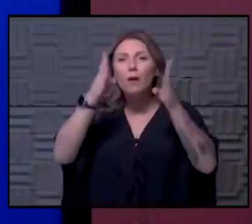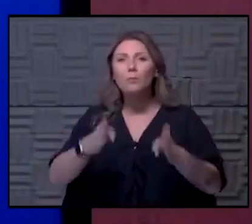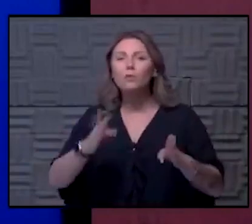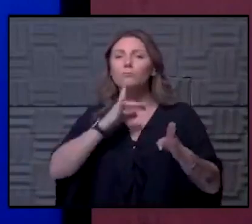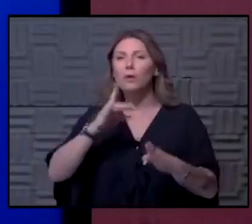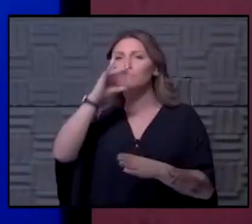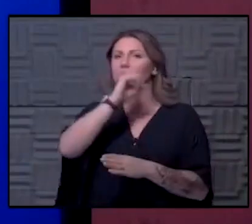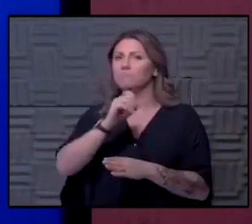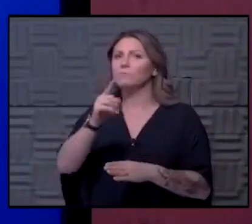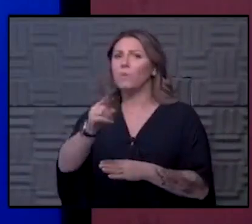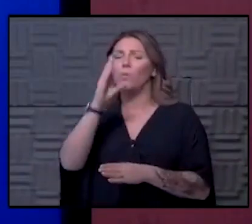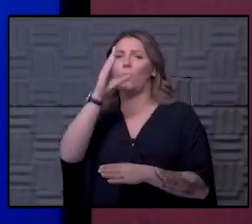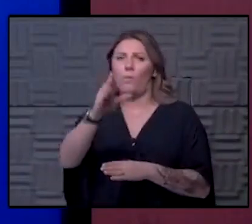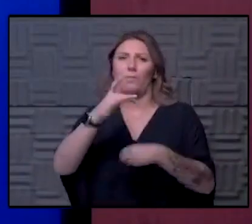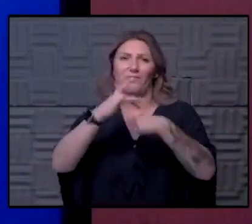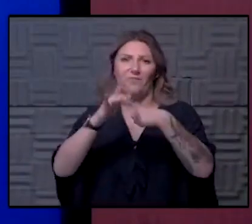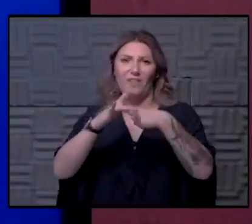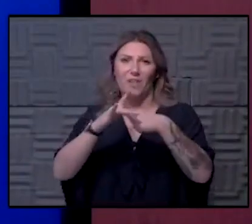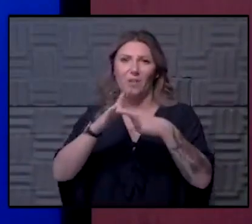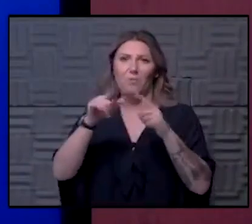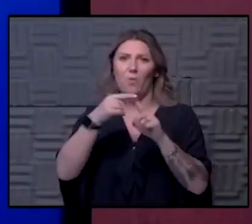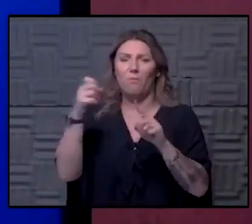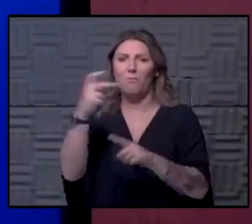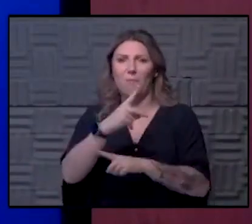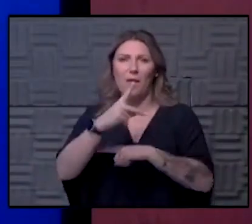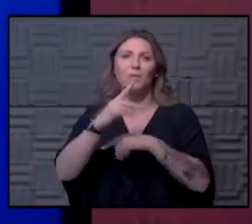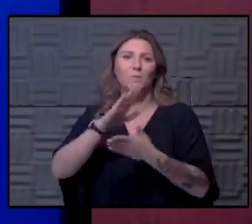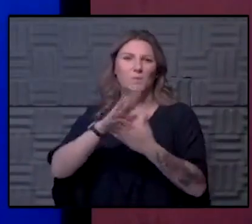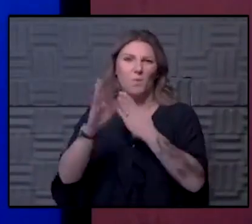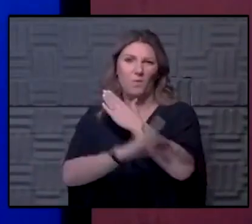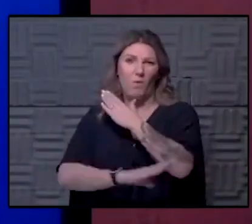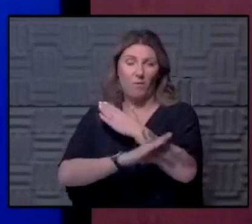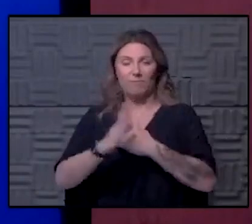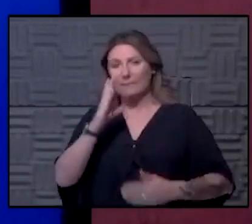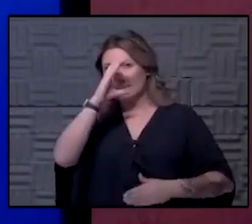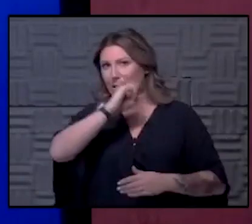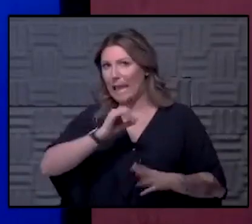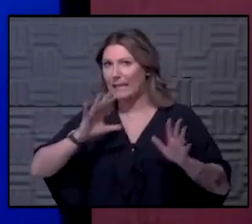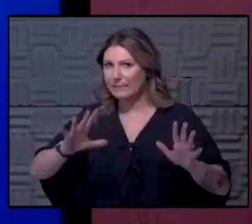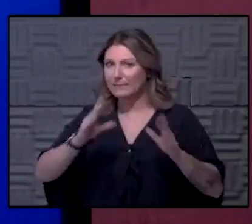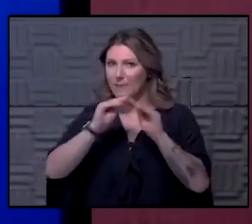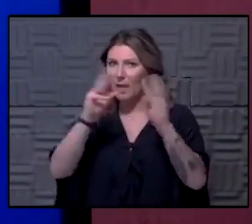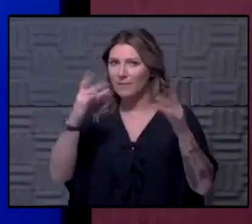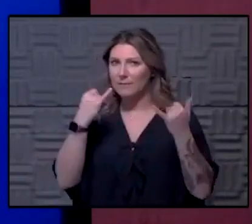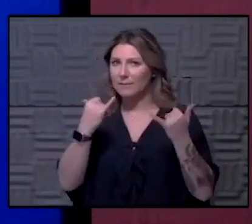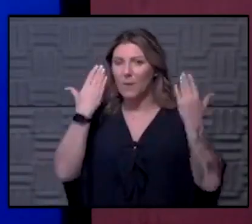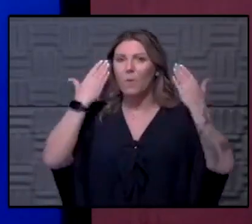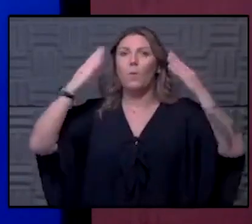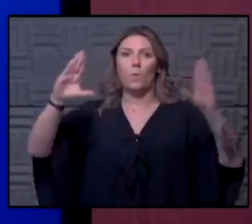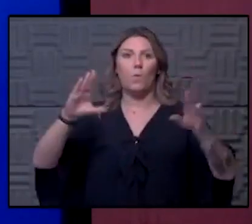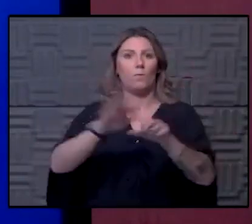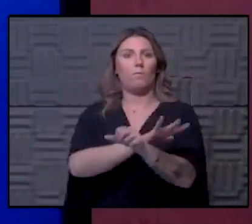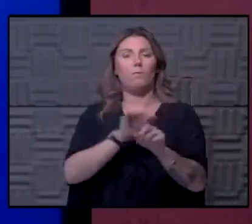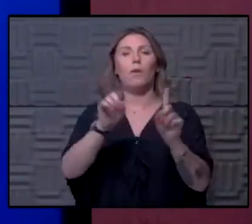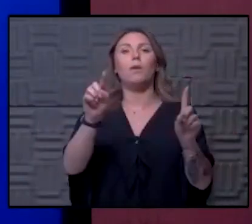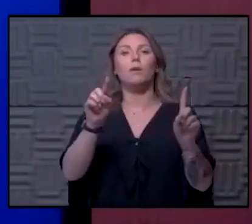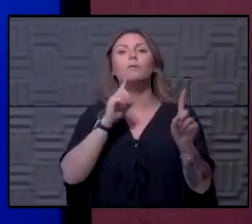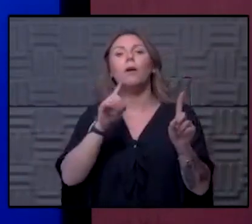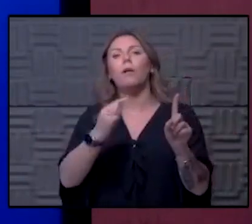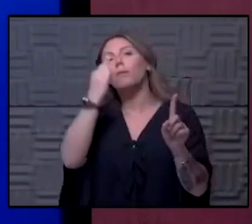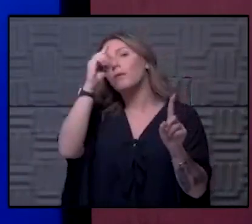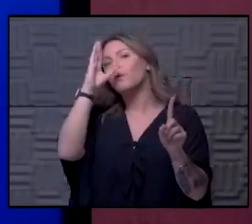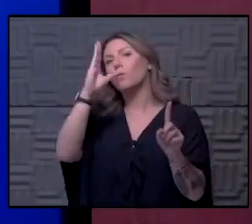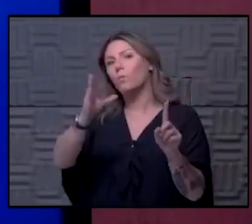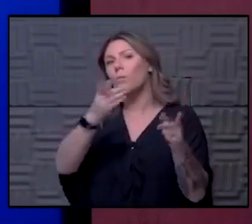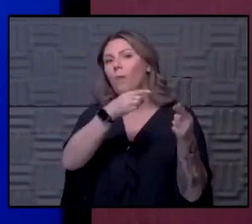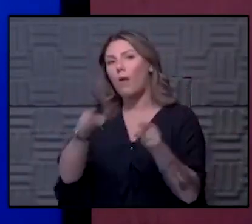a vaccine available to them by the time they go back to school in the fall. That's my guess. It is a guess. We don't know it obviously today, but I think that's the way this is going